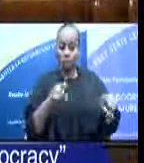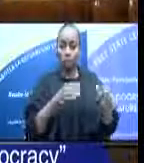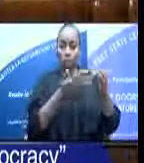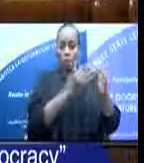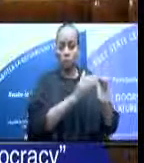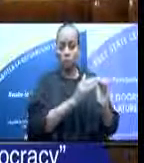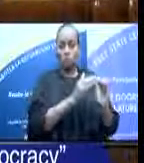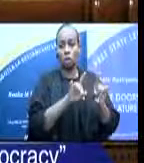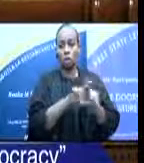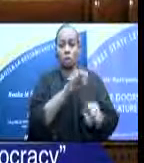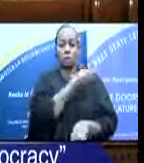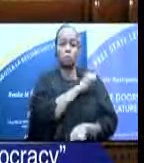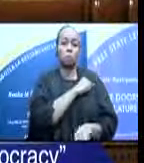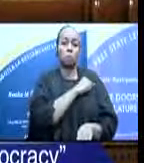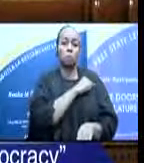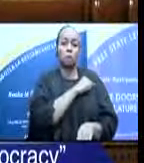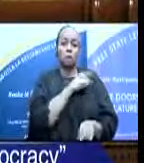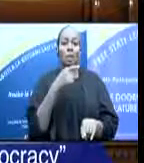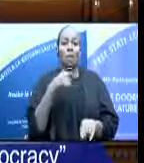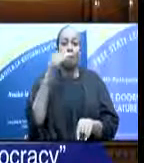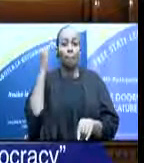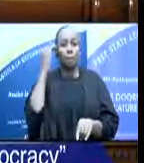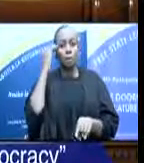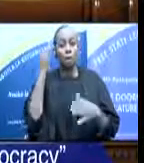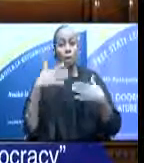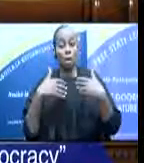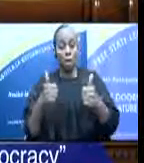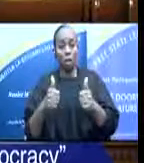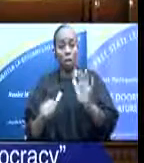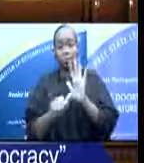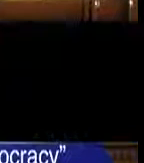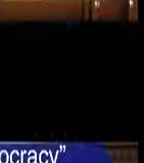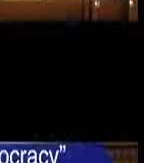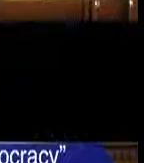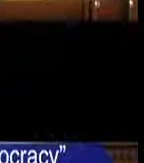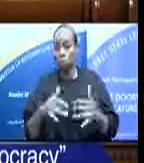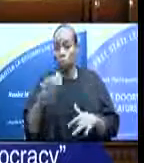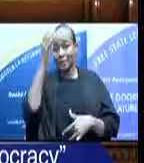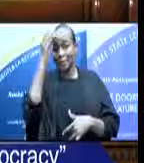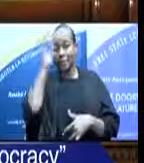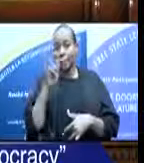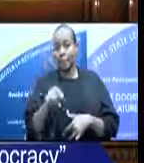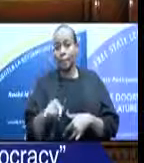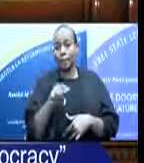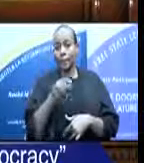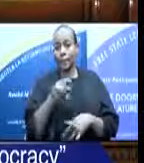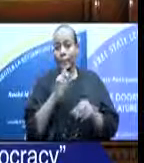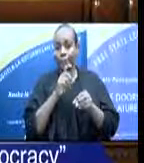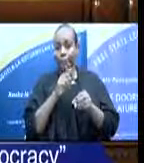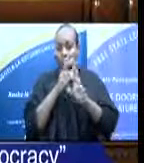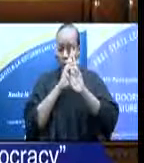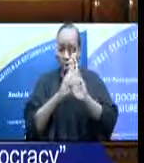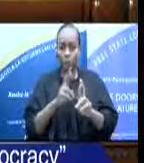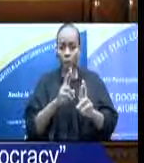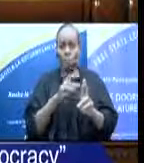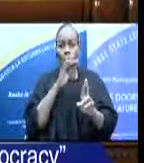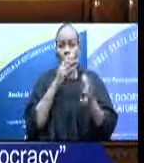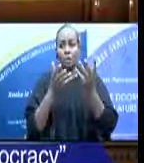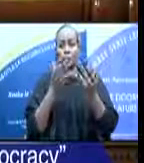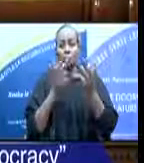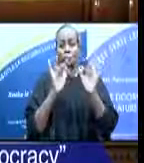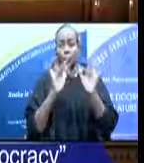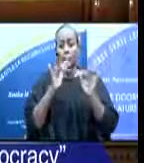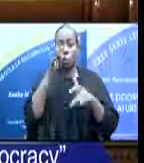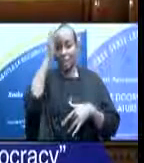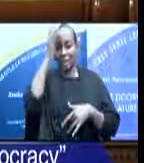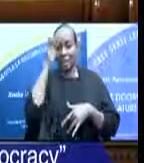communities. Mental health is one silent killer that has taken away the dignity of our people. You can imagine what happens to mental